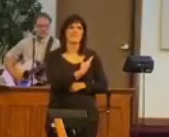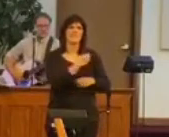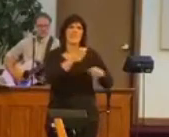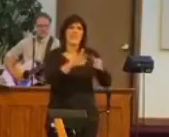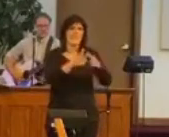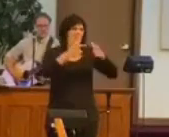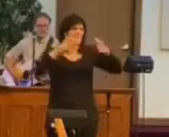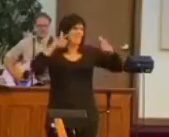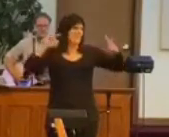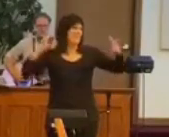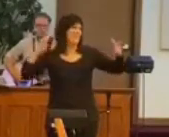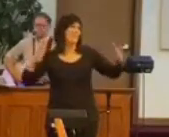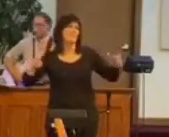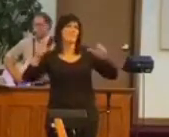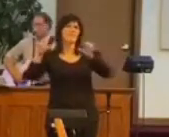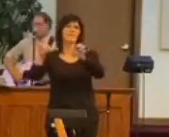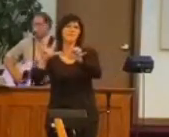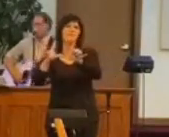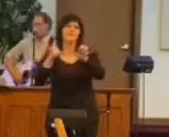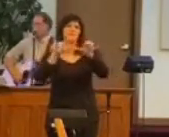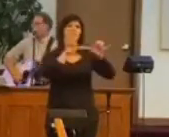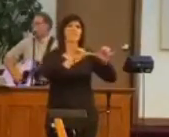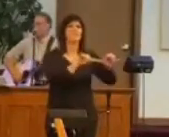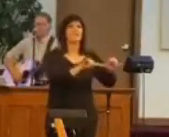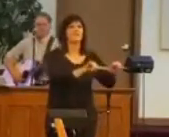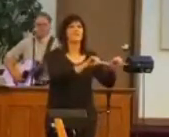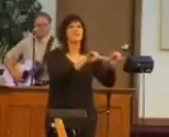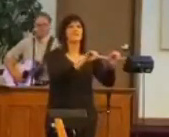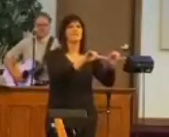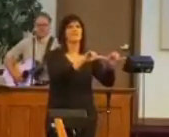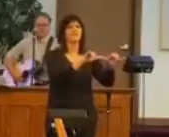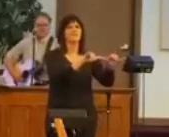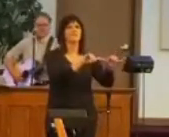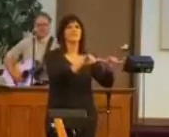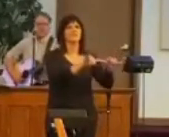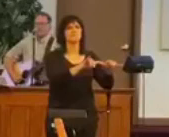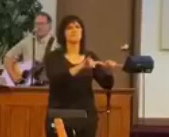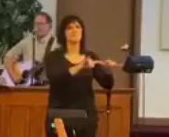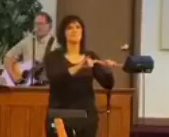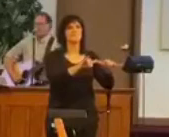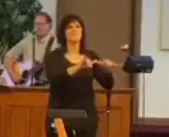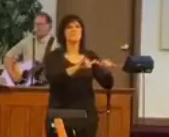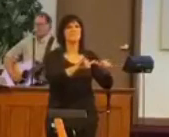how vast beyond all measure,